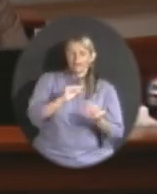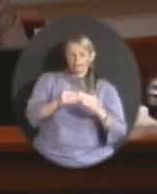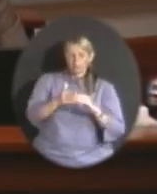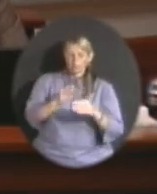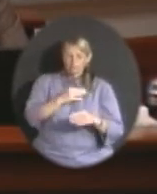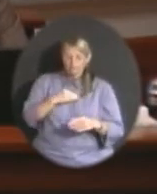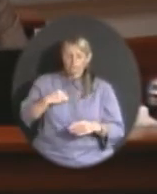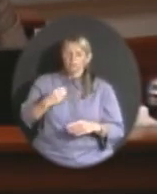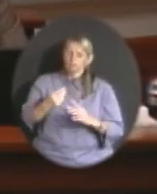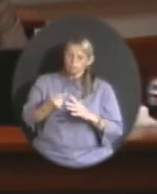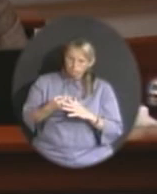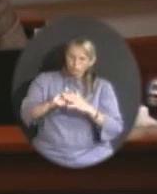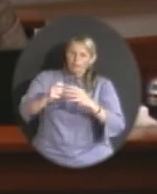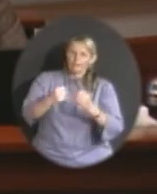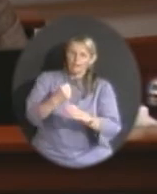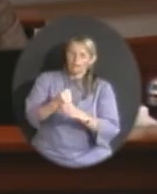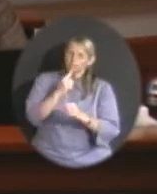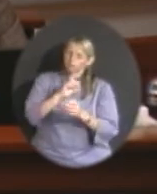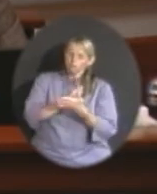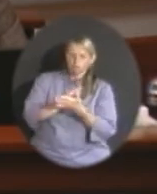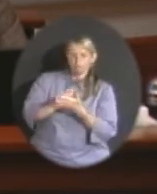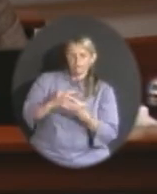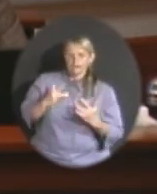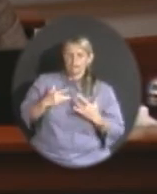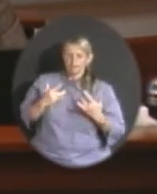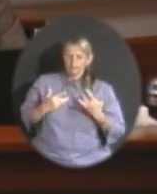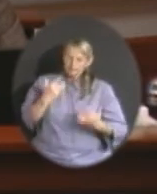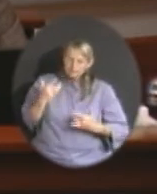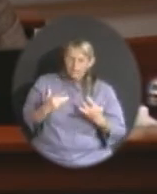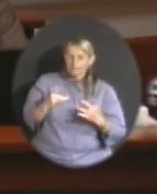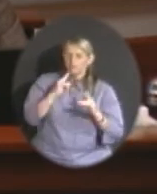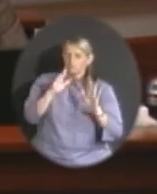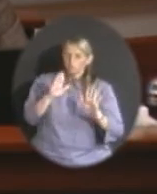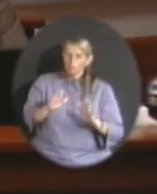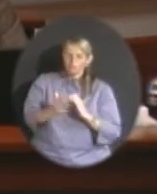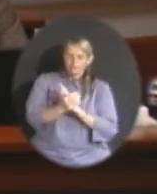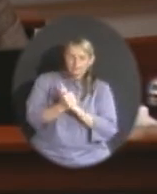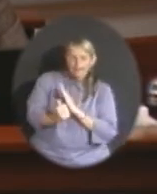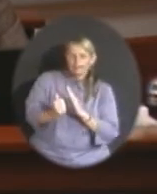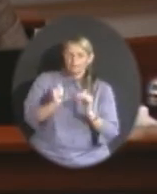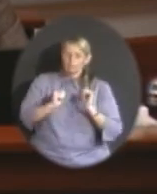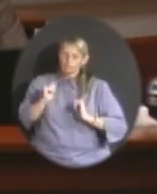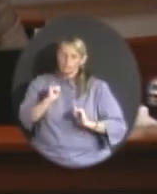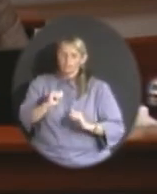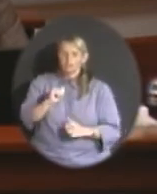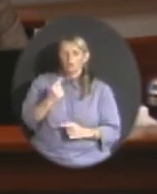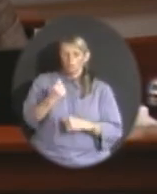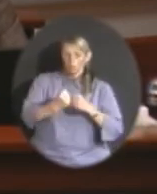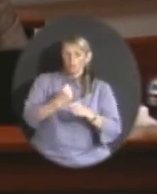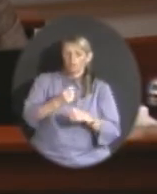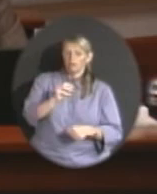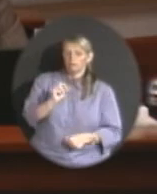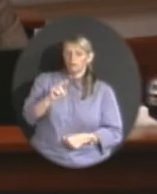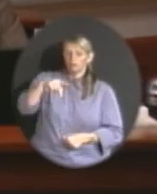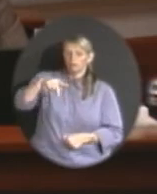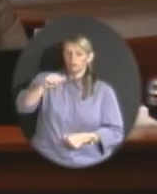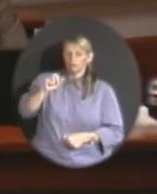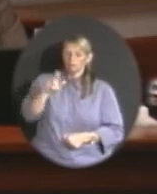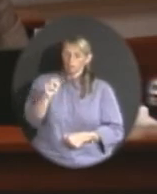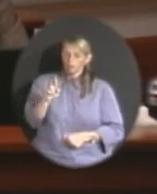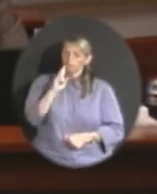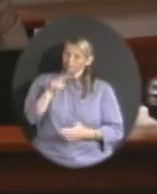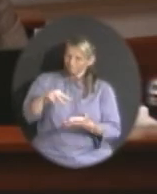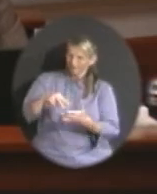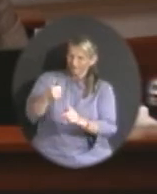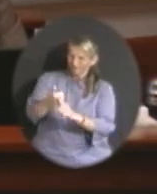community. It was a nice event, a lot of excitement, wonderful talent and performances. Mr. Parker danced one year, in fact, but it